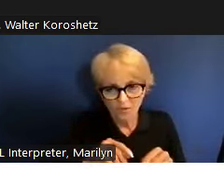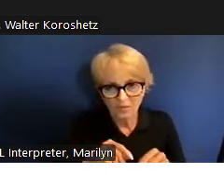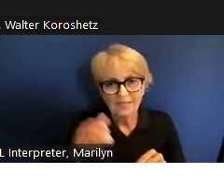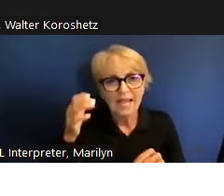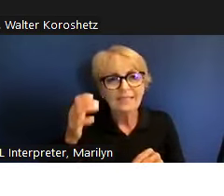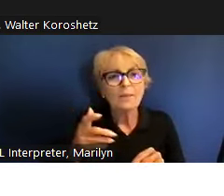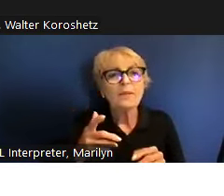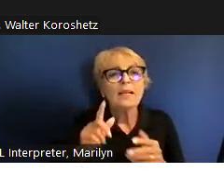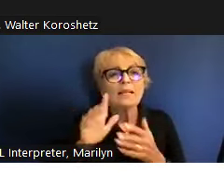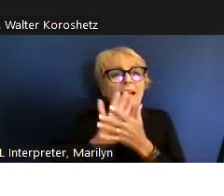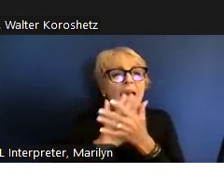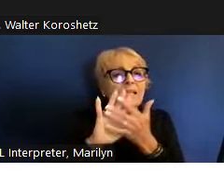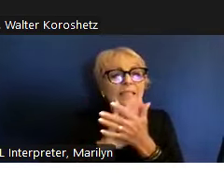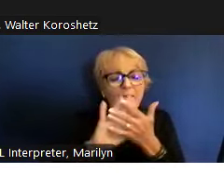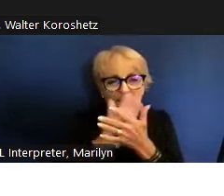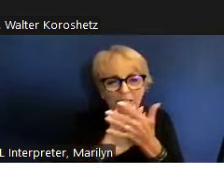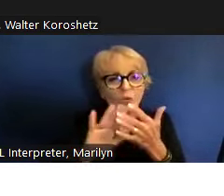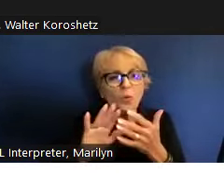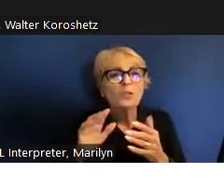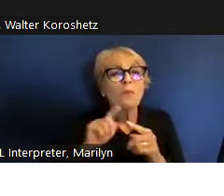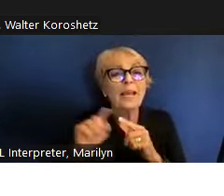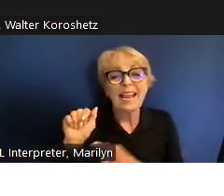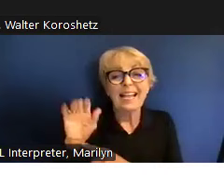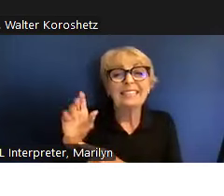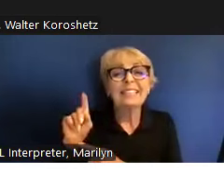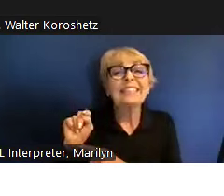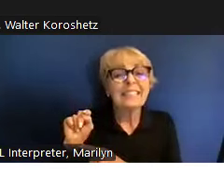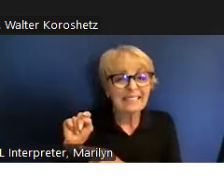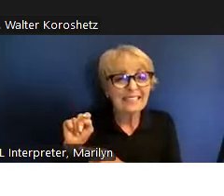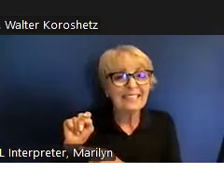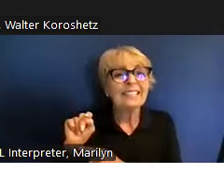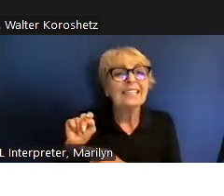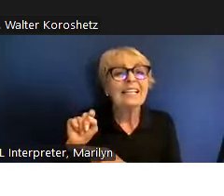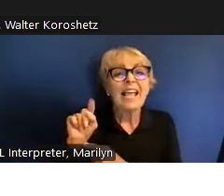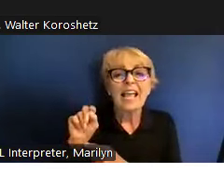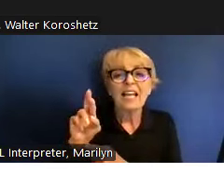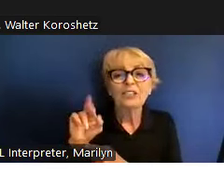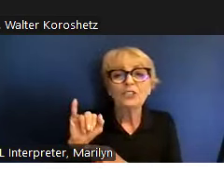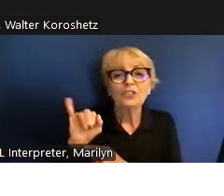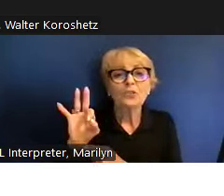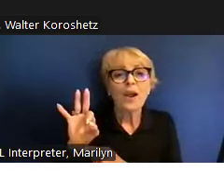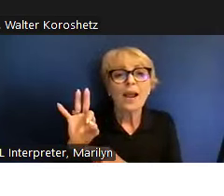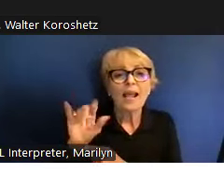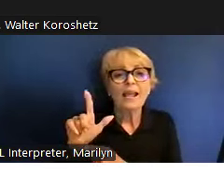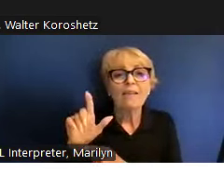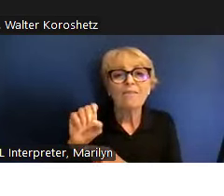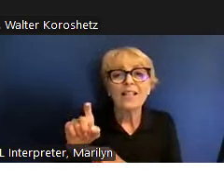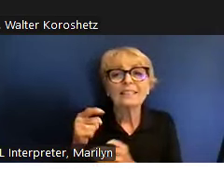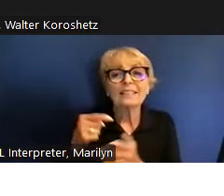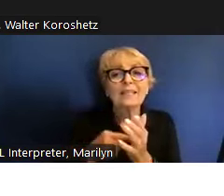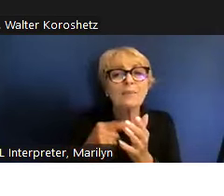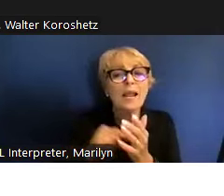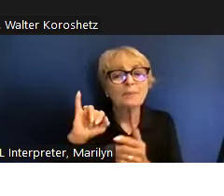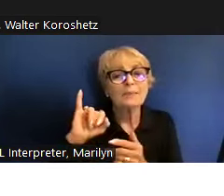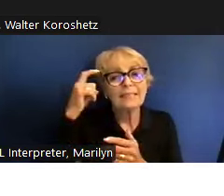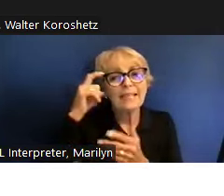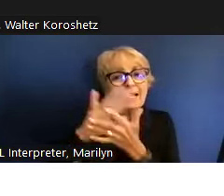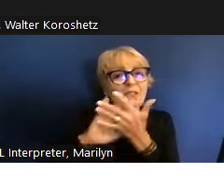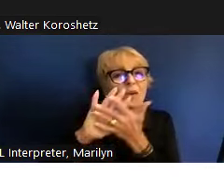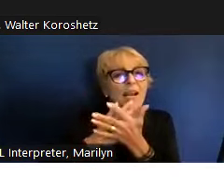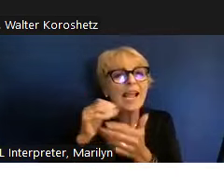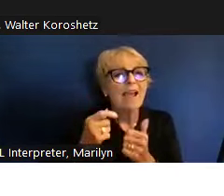but we also talk about ACT and the ACT triflex, where sometimes it's a cognitive distortion, right? Everyone is